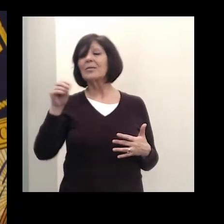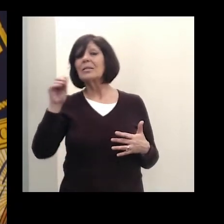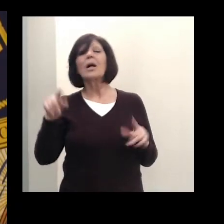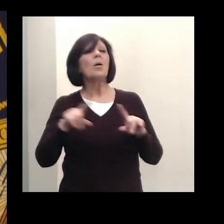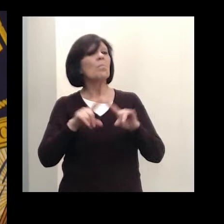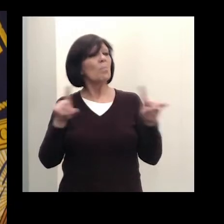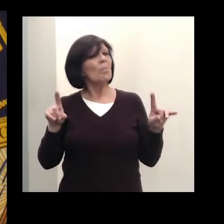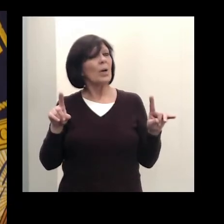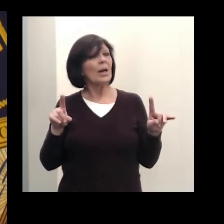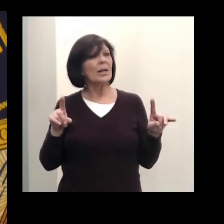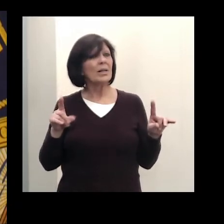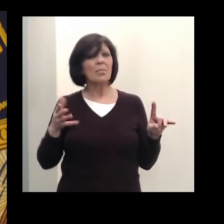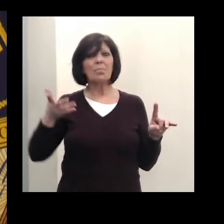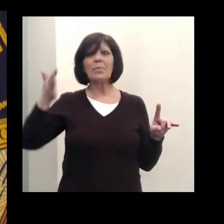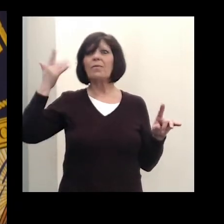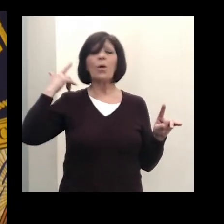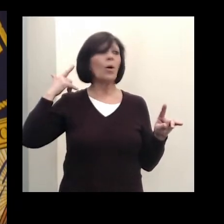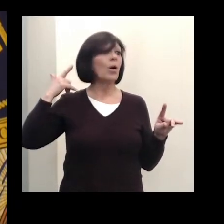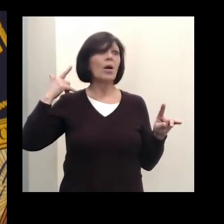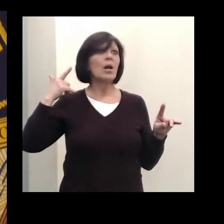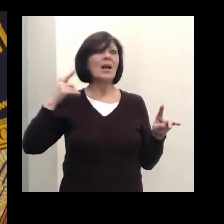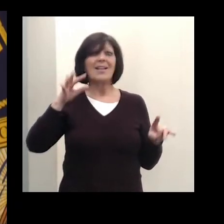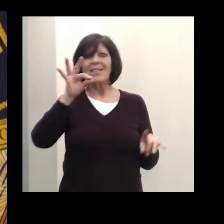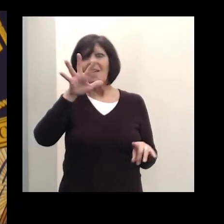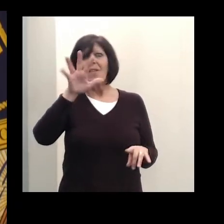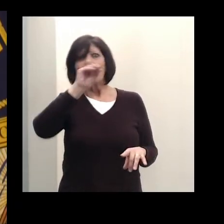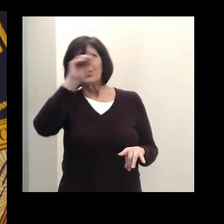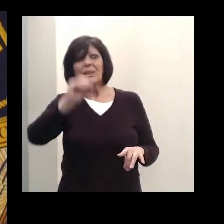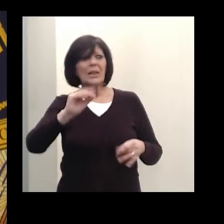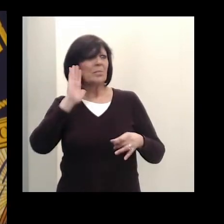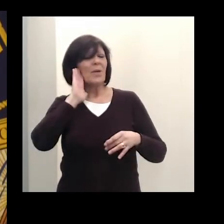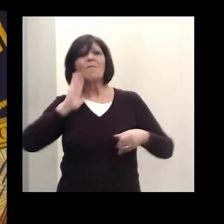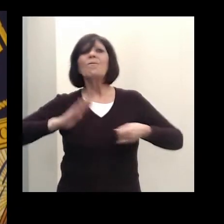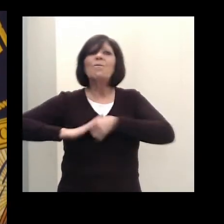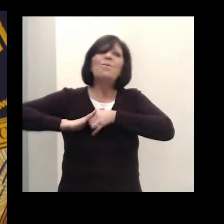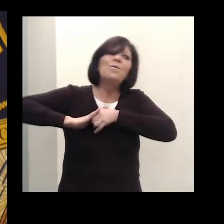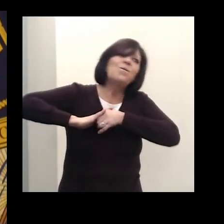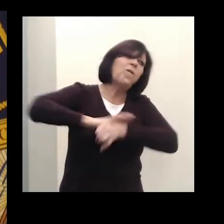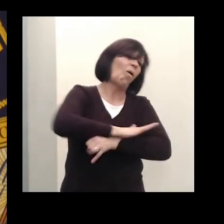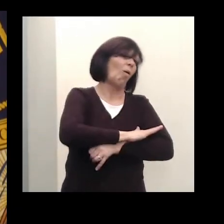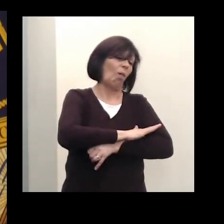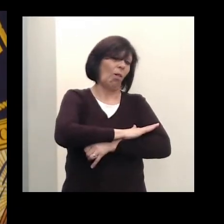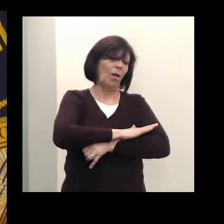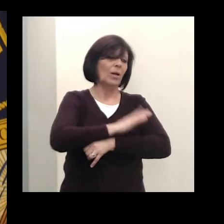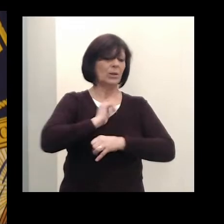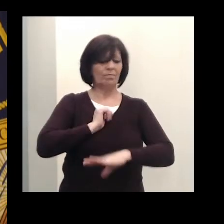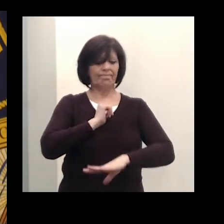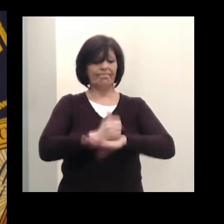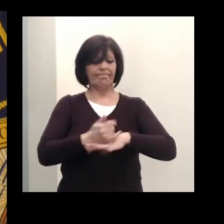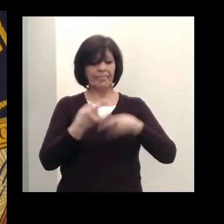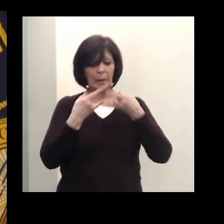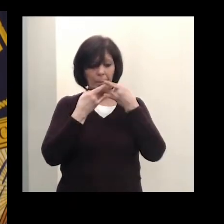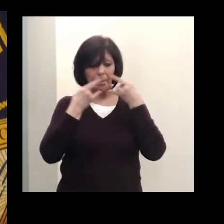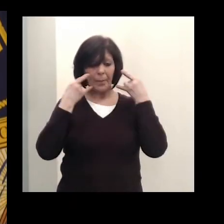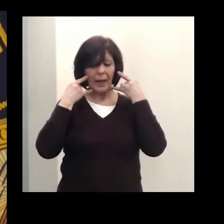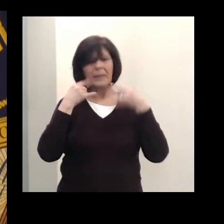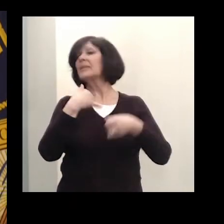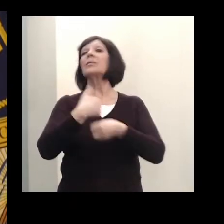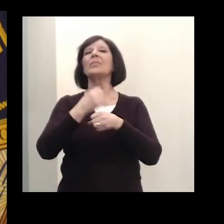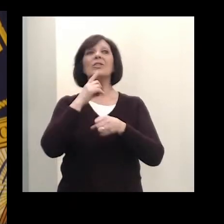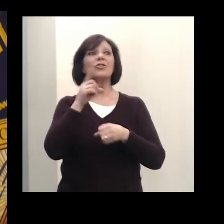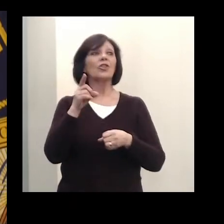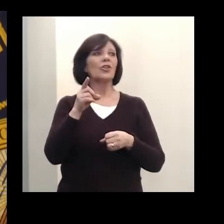it was 95% of every bed in Erie County was full. We implemented the mask mandate to ensure that our hospitals